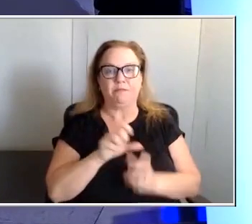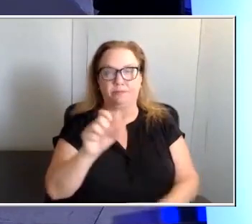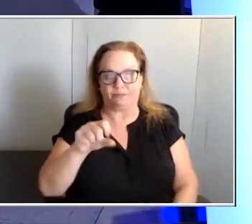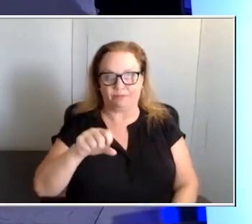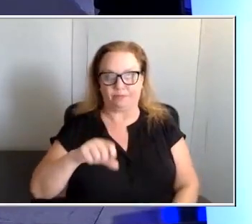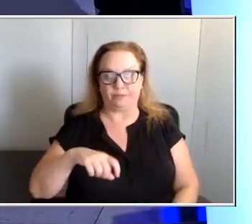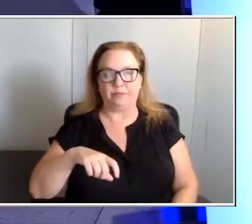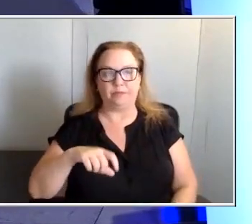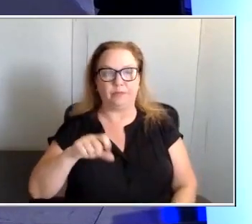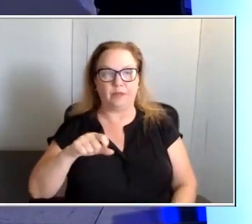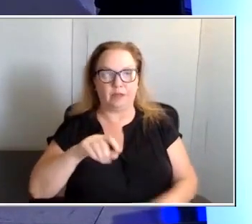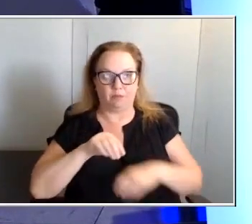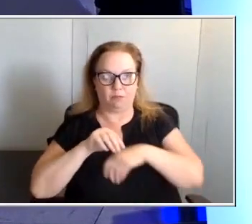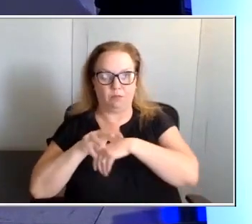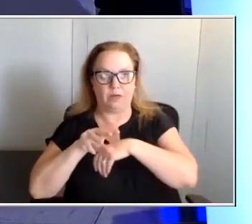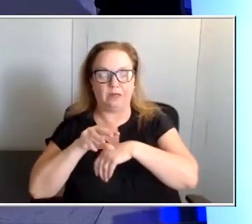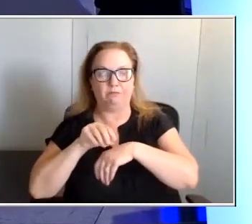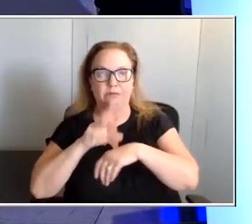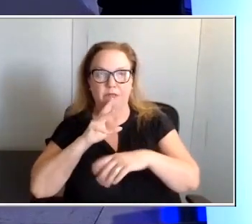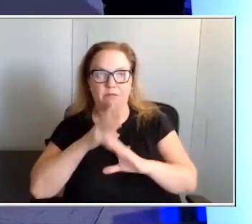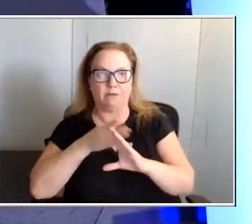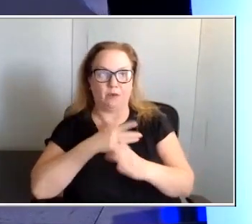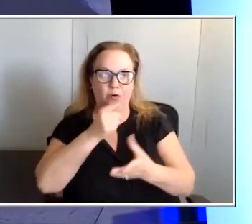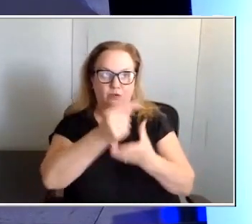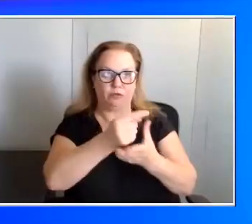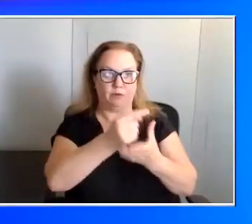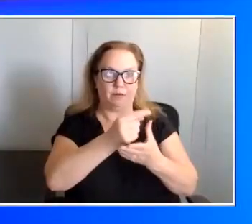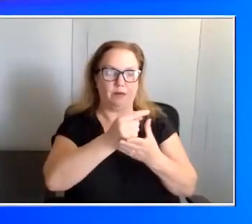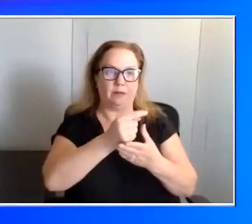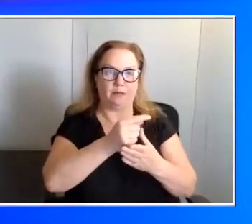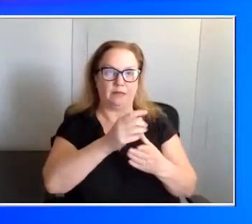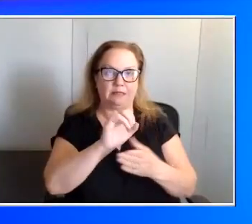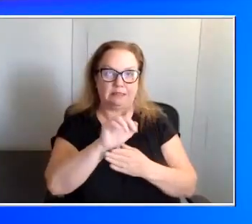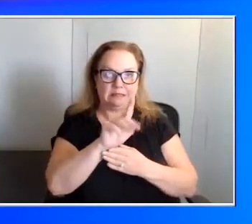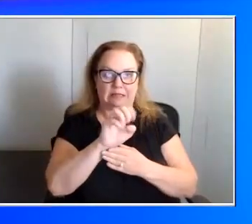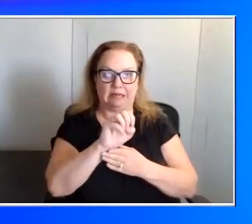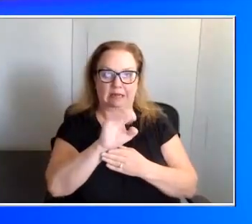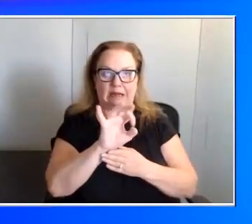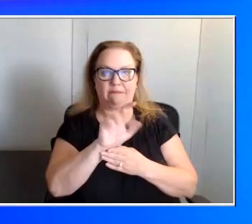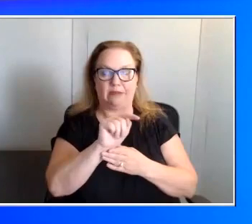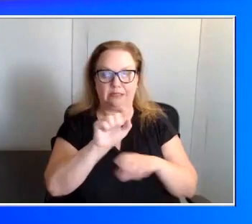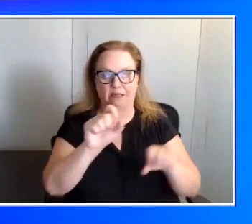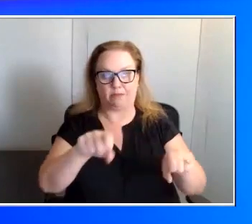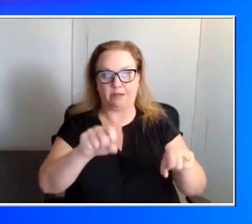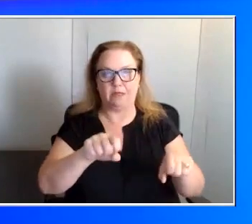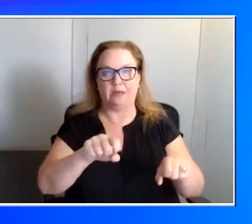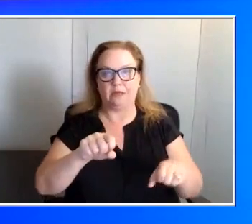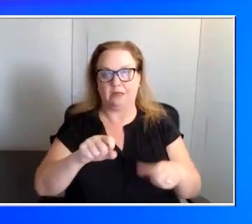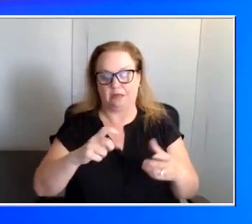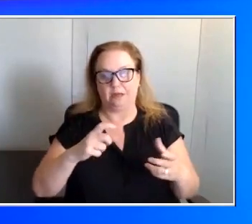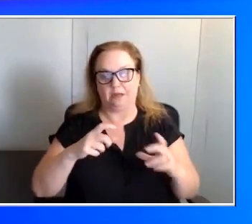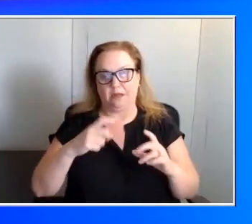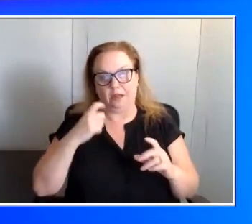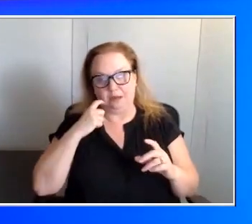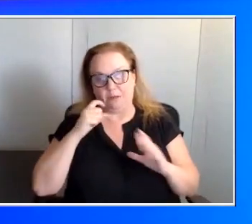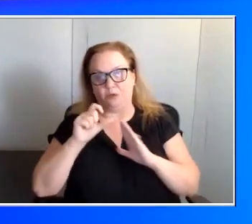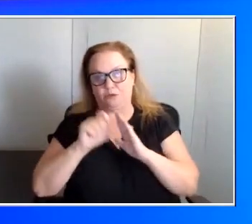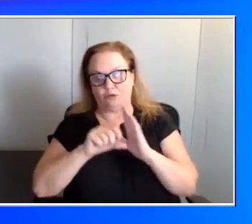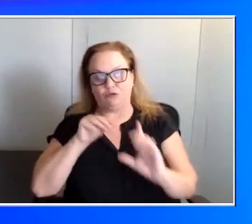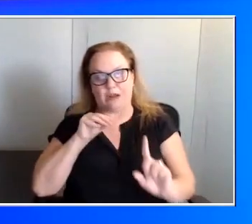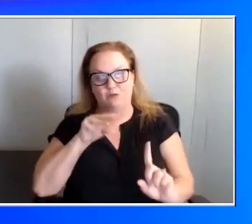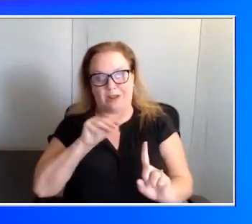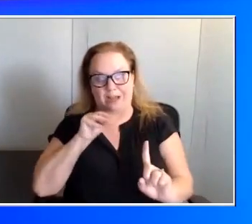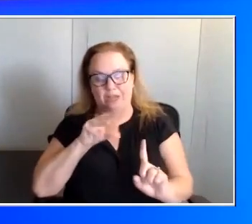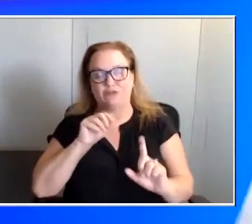do counsel patients before treatment about the different side effects that are possible. And I think, as Dr. Parker said, both surgery and radiation can